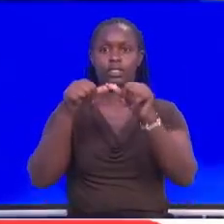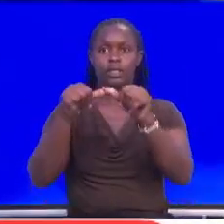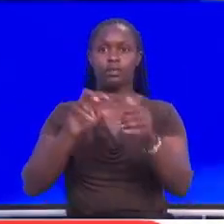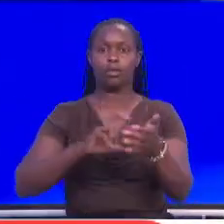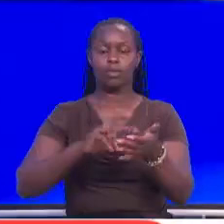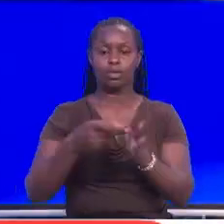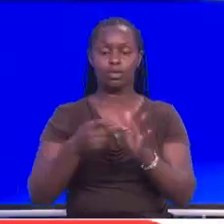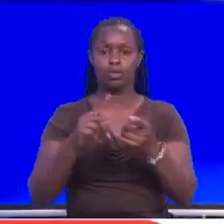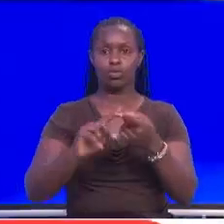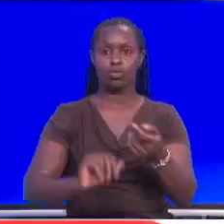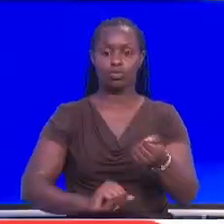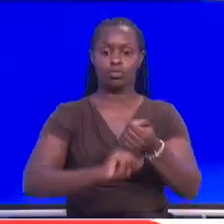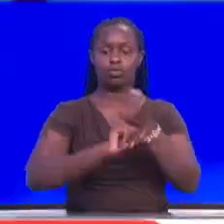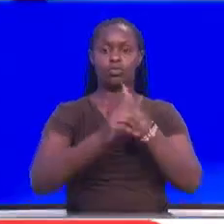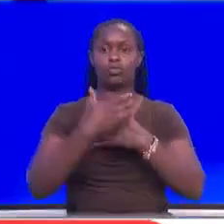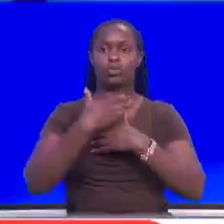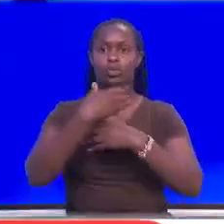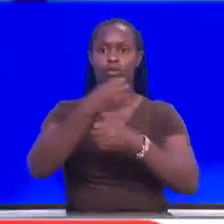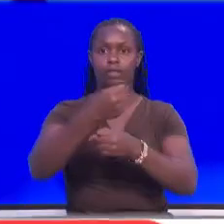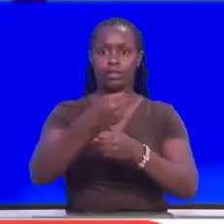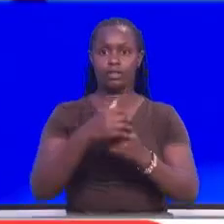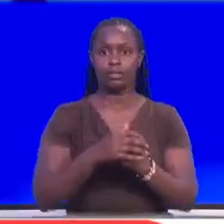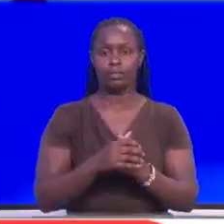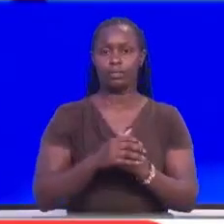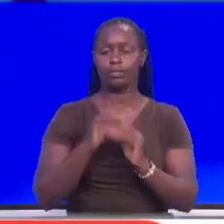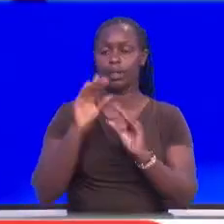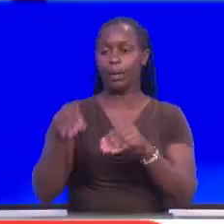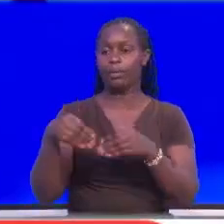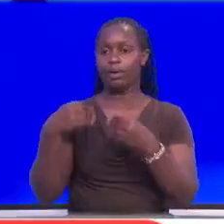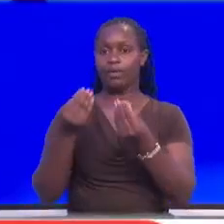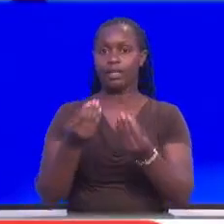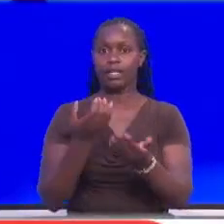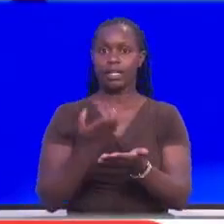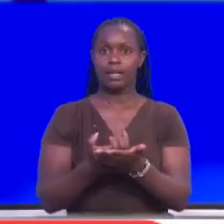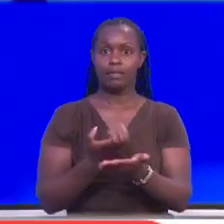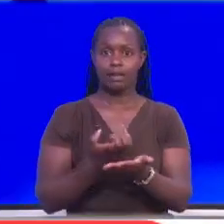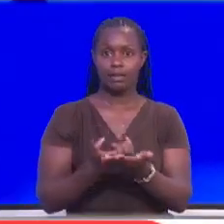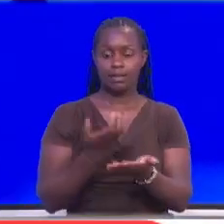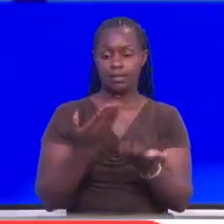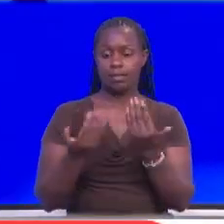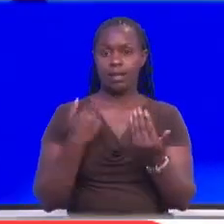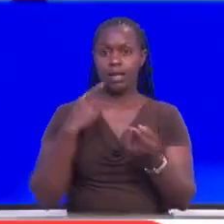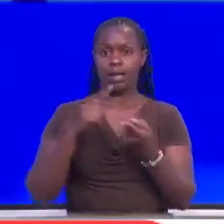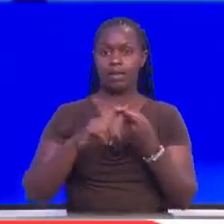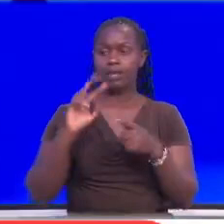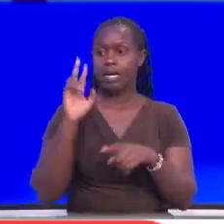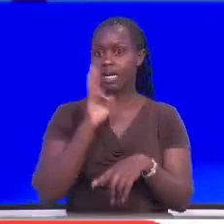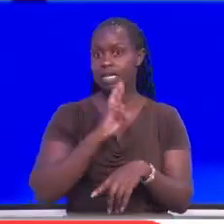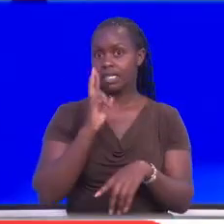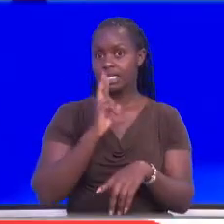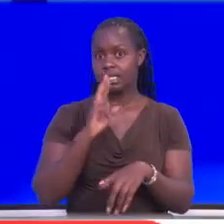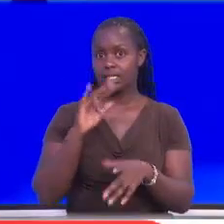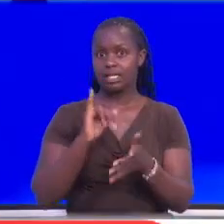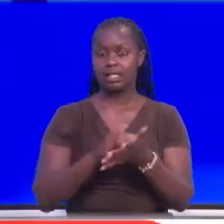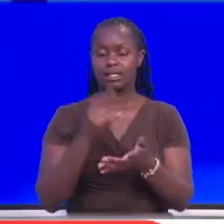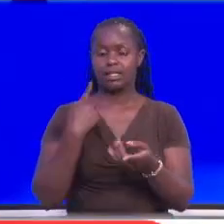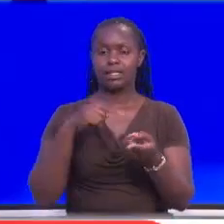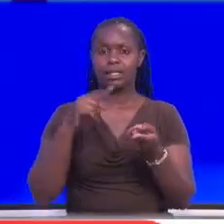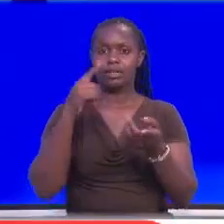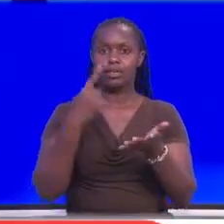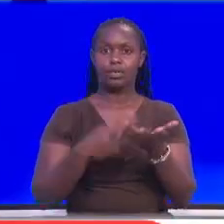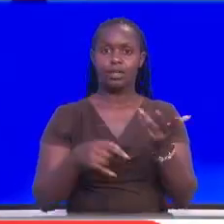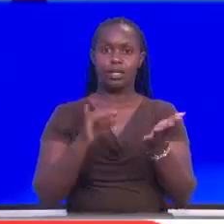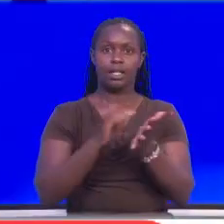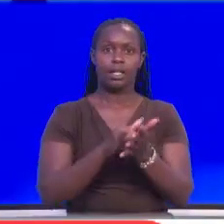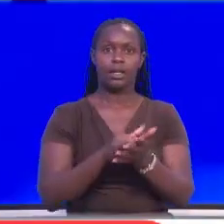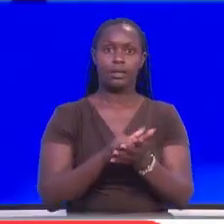to boost investor confidence. Providing evidence that maybe a risk is not actually real and concrete, but